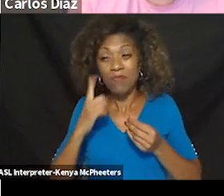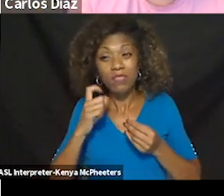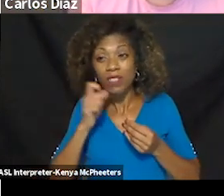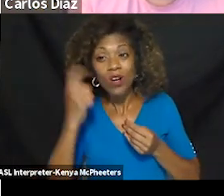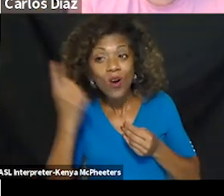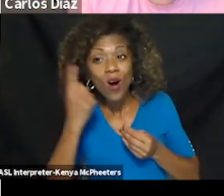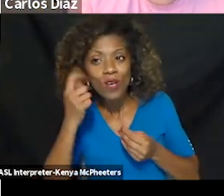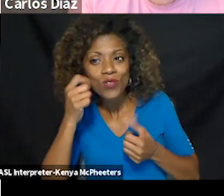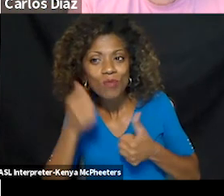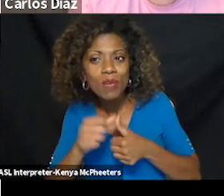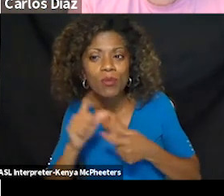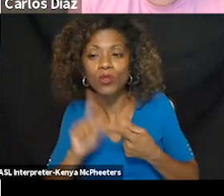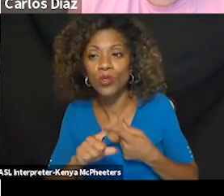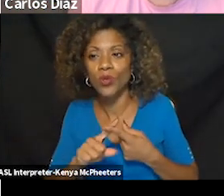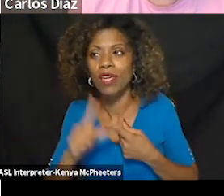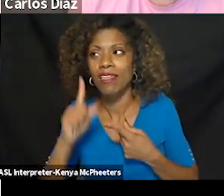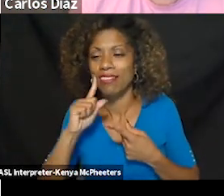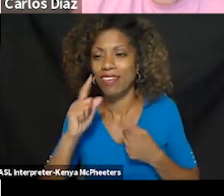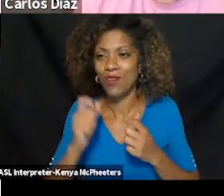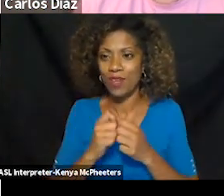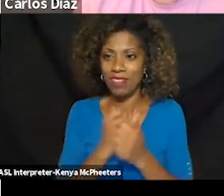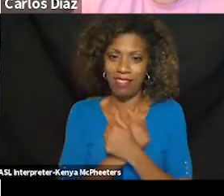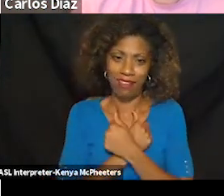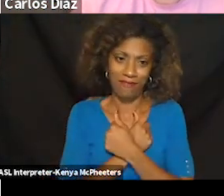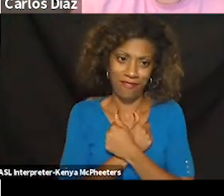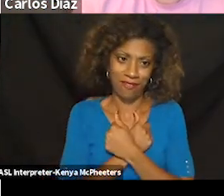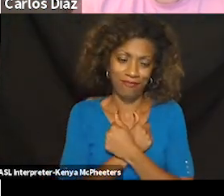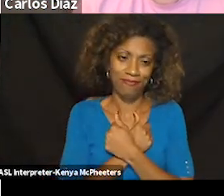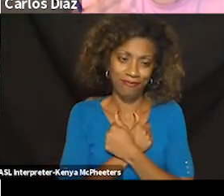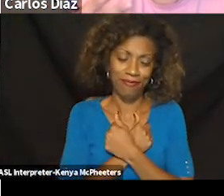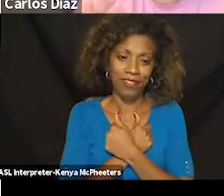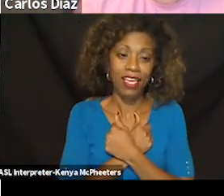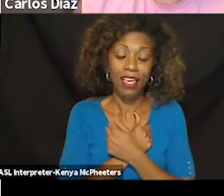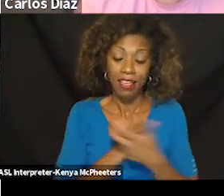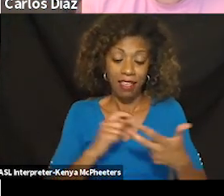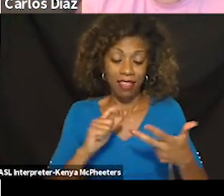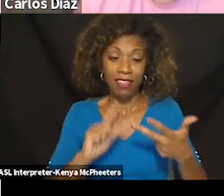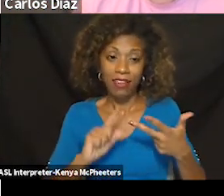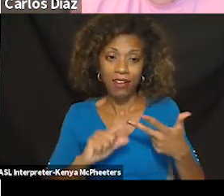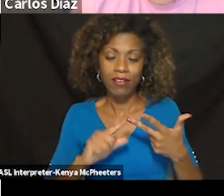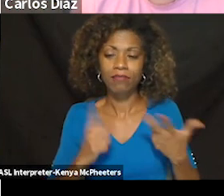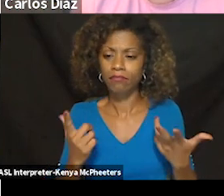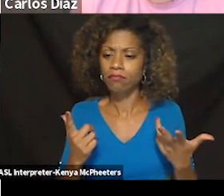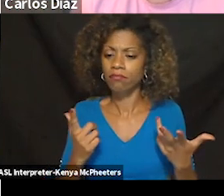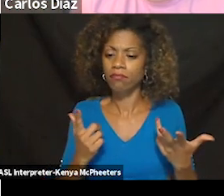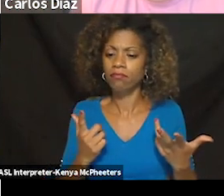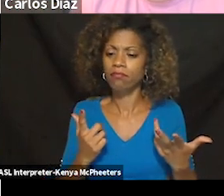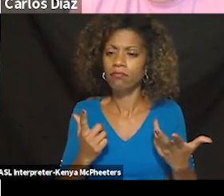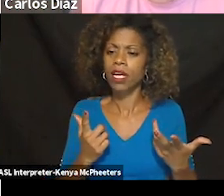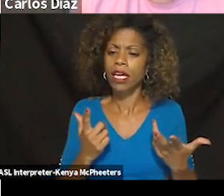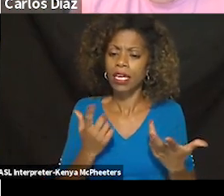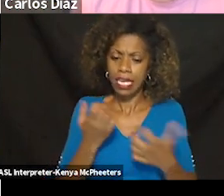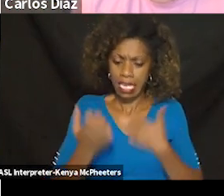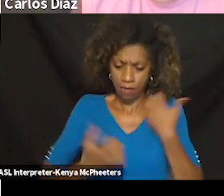we're doing this. And number three was to finally validate emotions and don't dismiss concerns. You